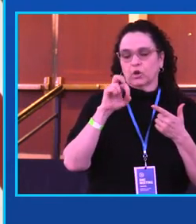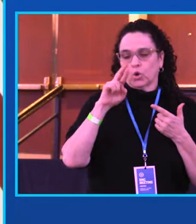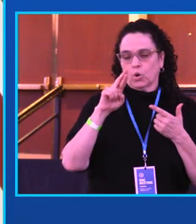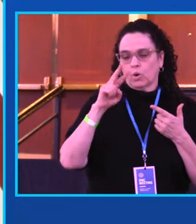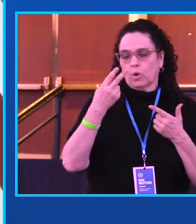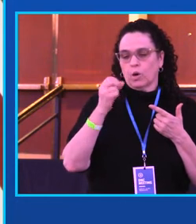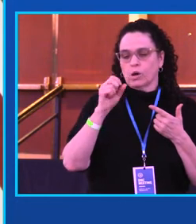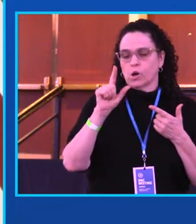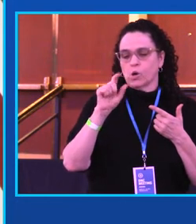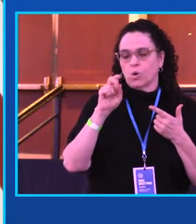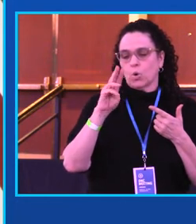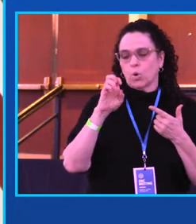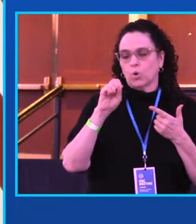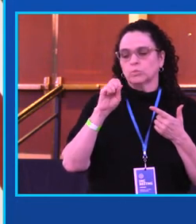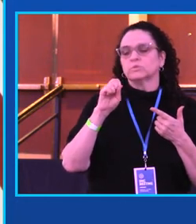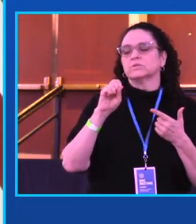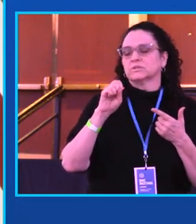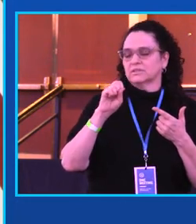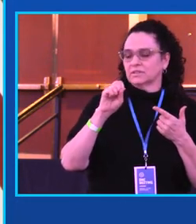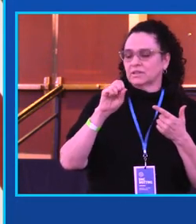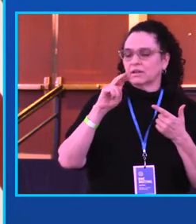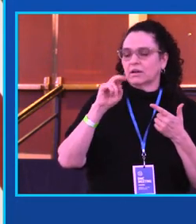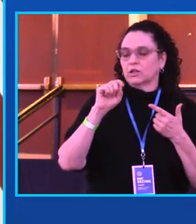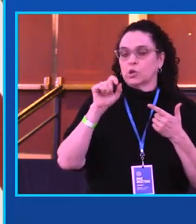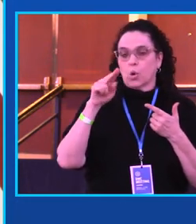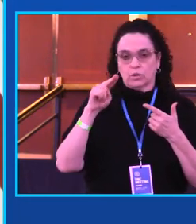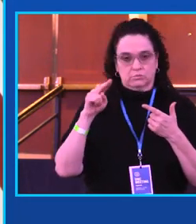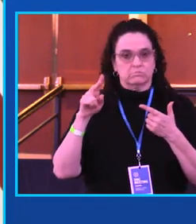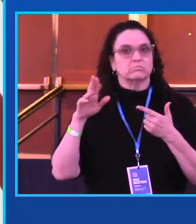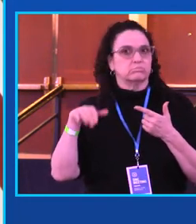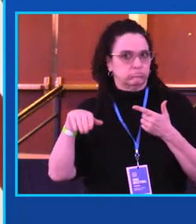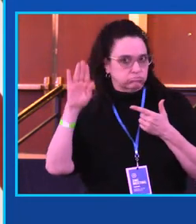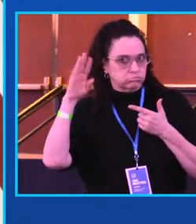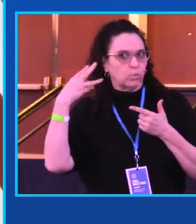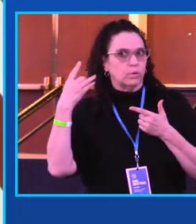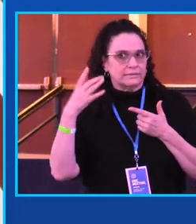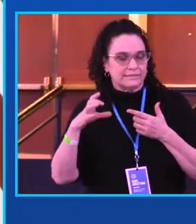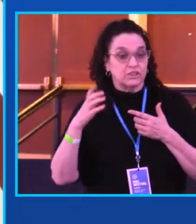who is a native Washingtonian and has served our city since